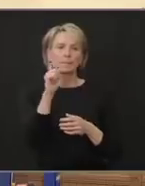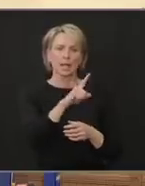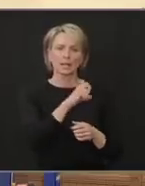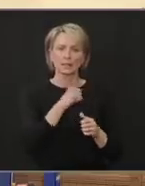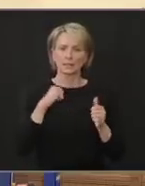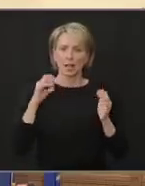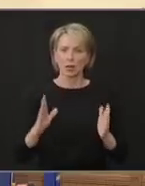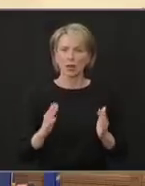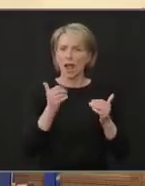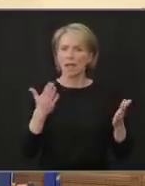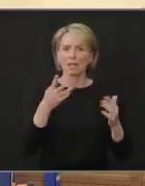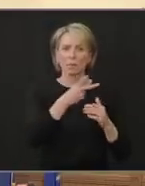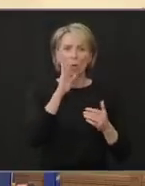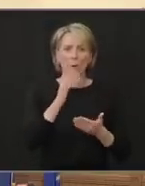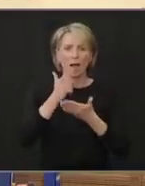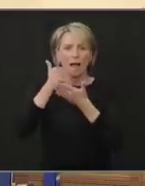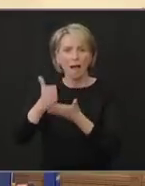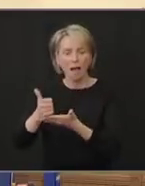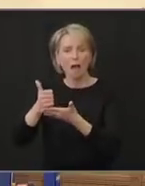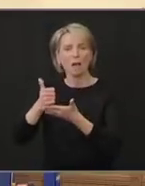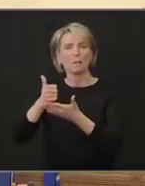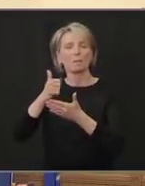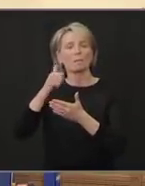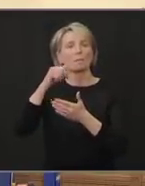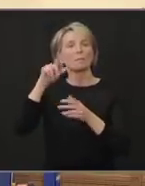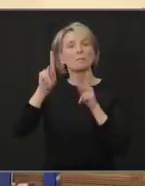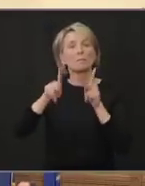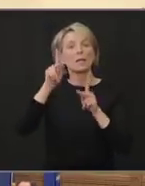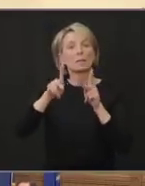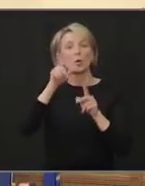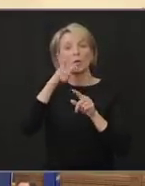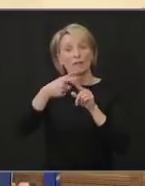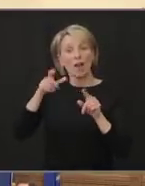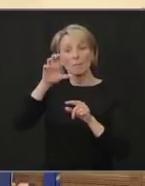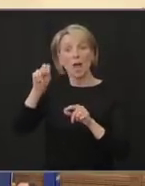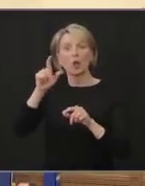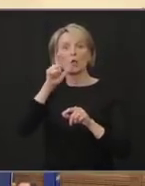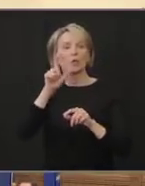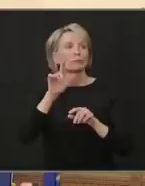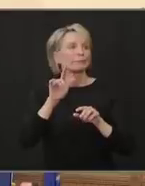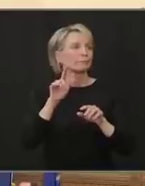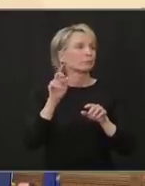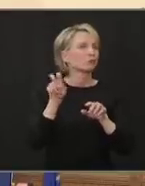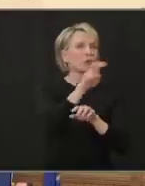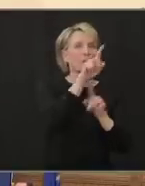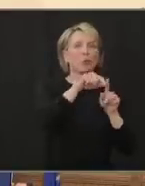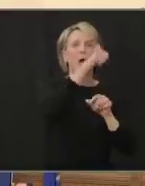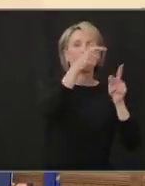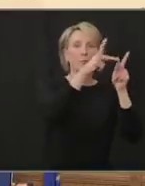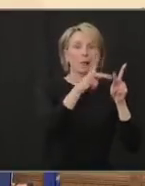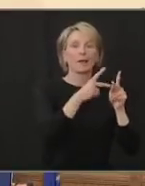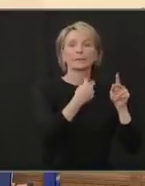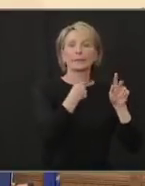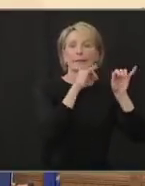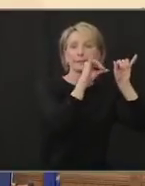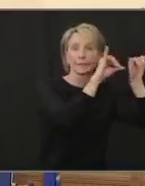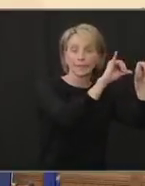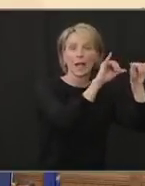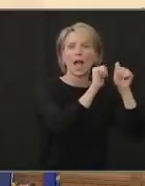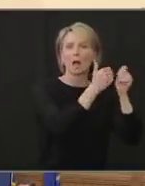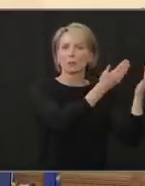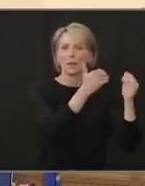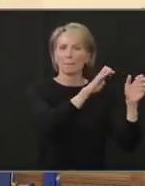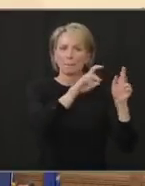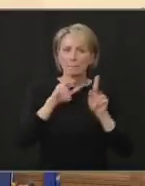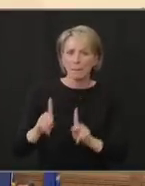help Connecticut residents get back to the state of Connecticut who are stranded in Peru and other places of the world? To Secretary Pompeo, we did